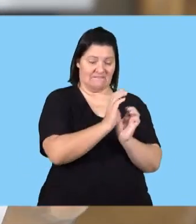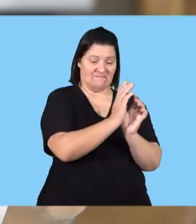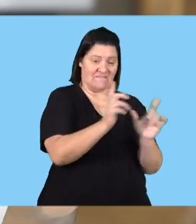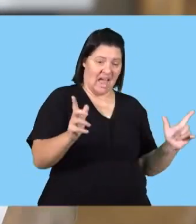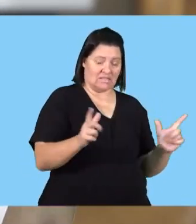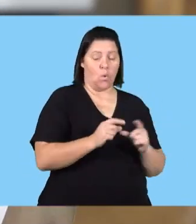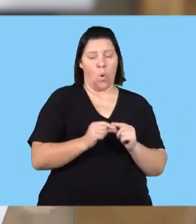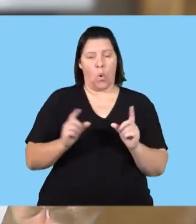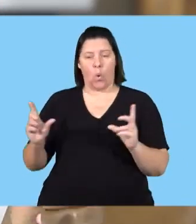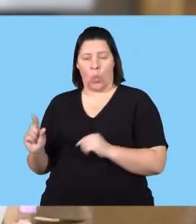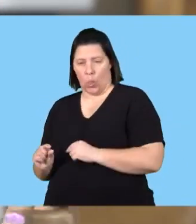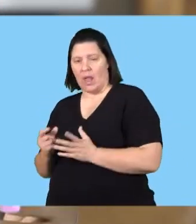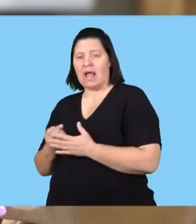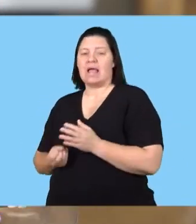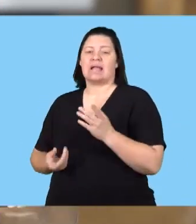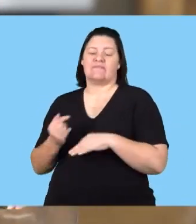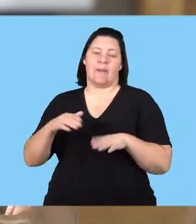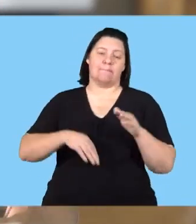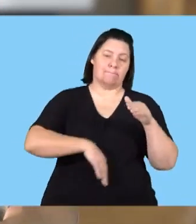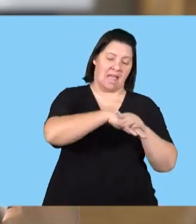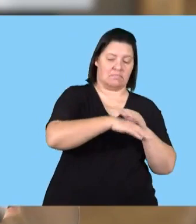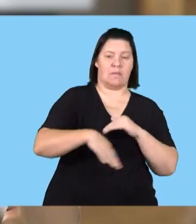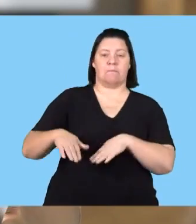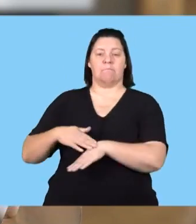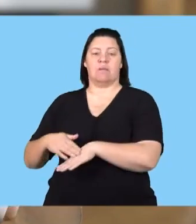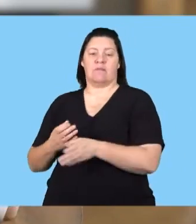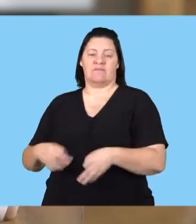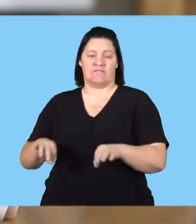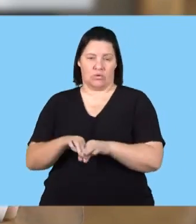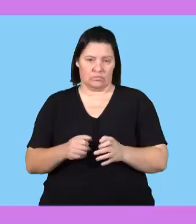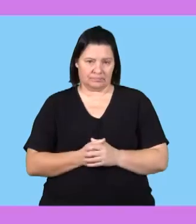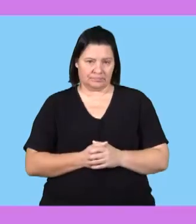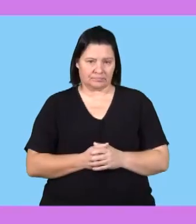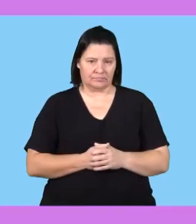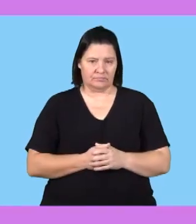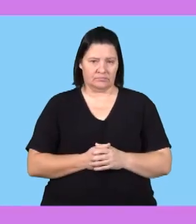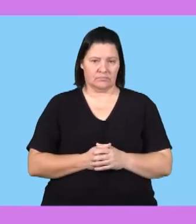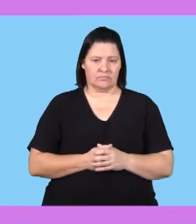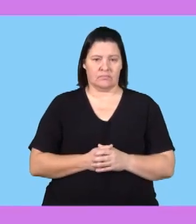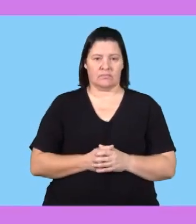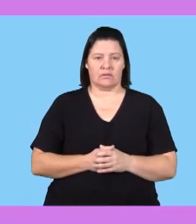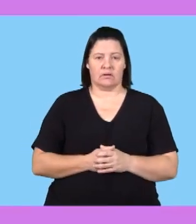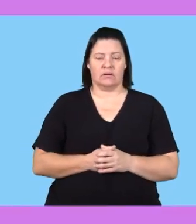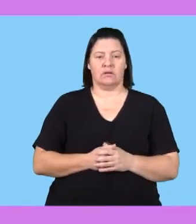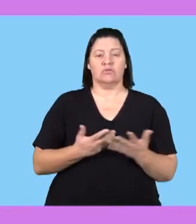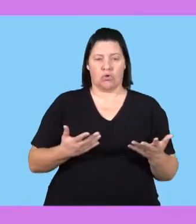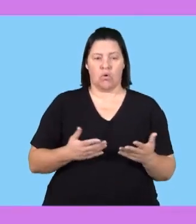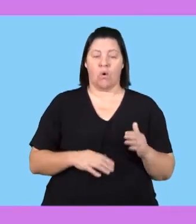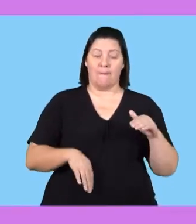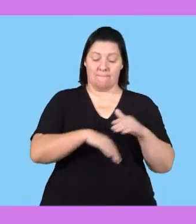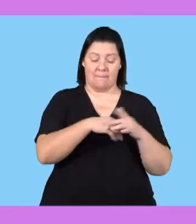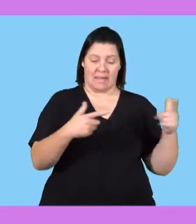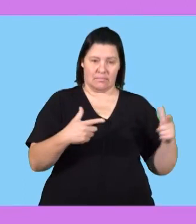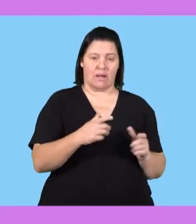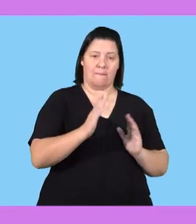of slice will give us the maximum value and the minimum value. The bigger slice, the maximum value, and the